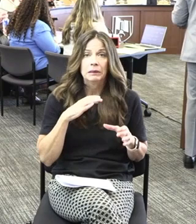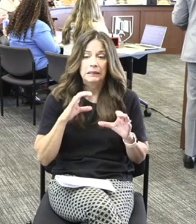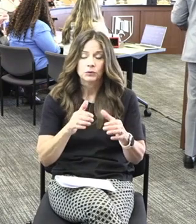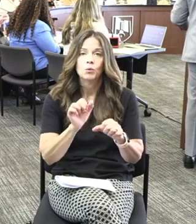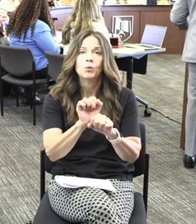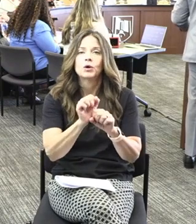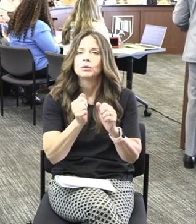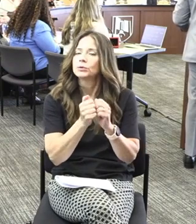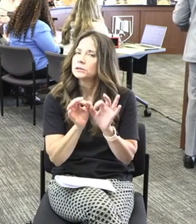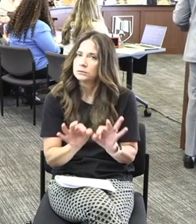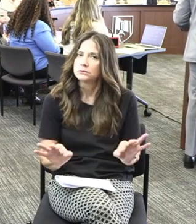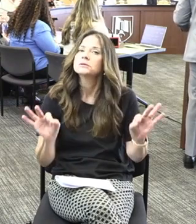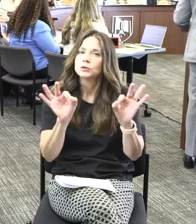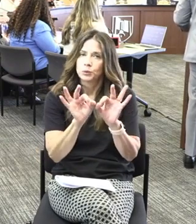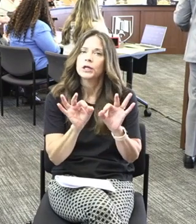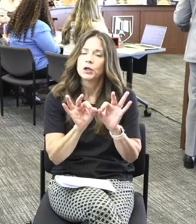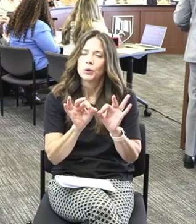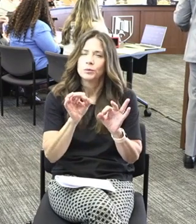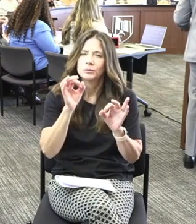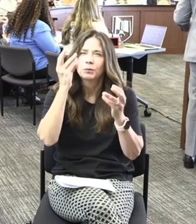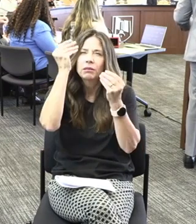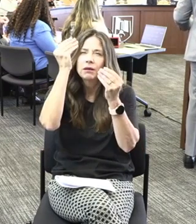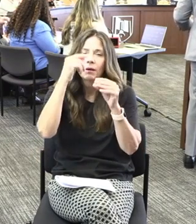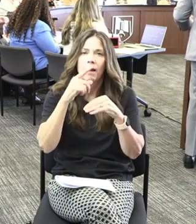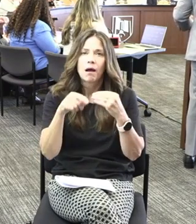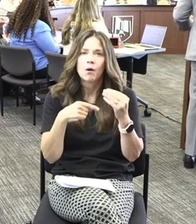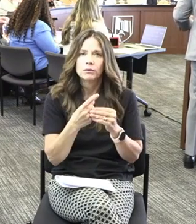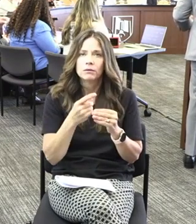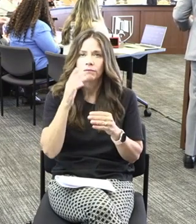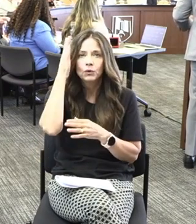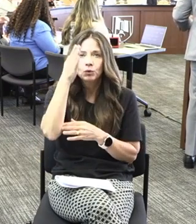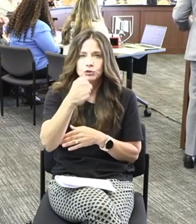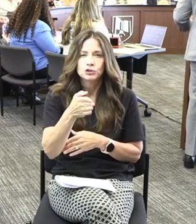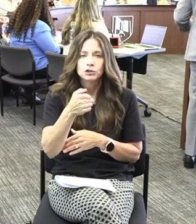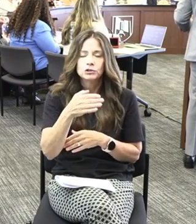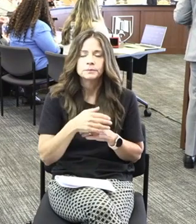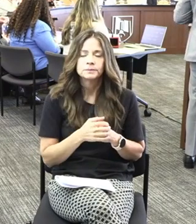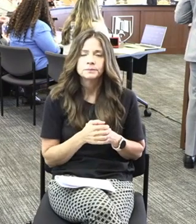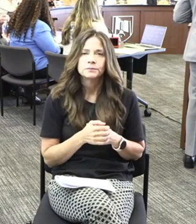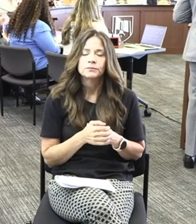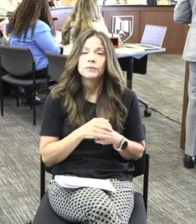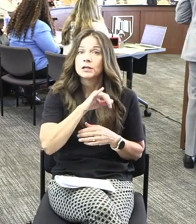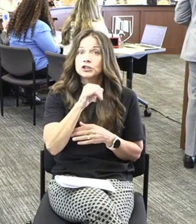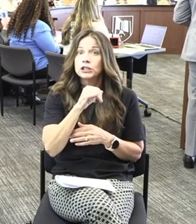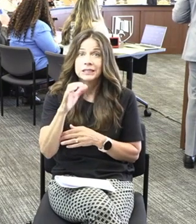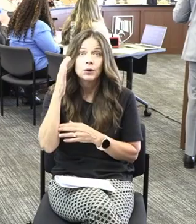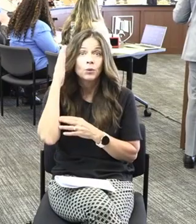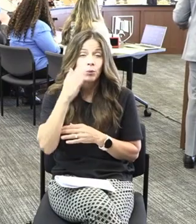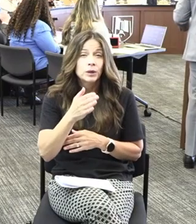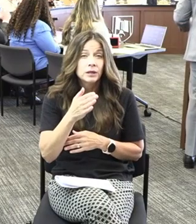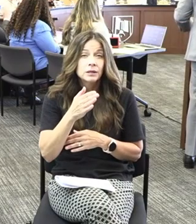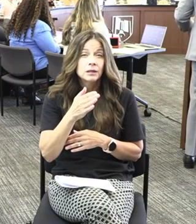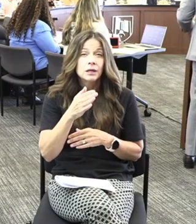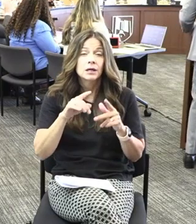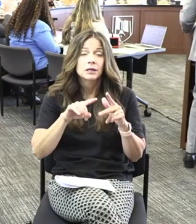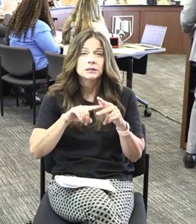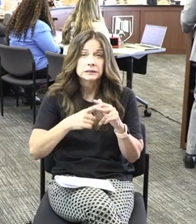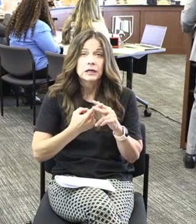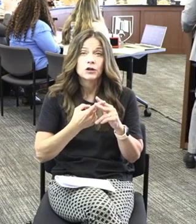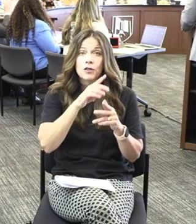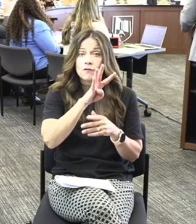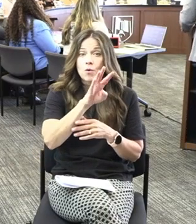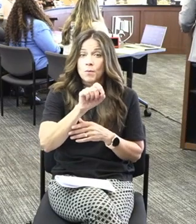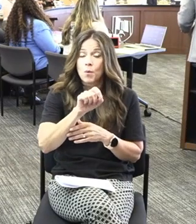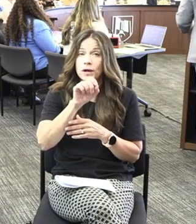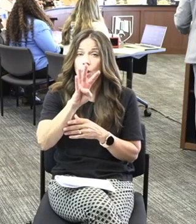be critical as we think about the future of SEM. JJC will begin sunsetting the 4.0